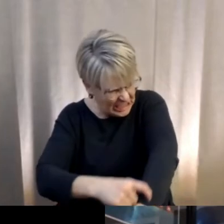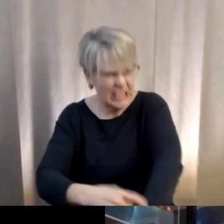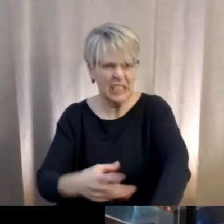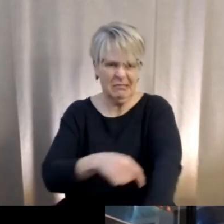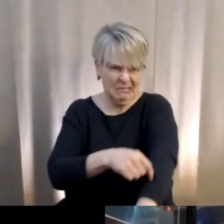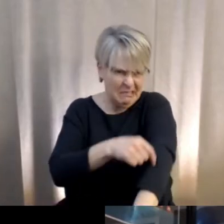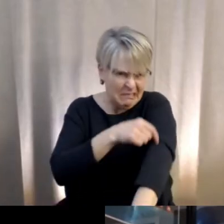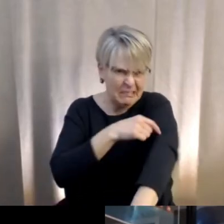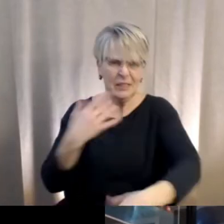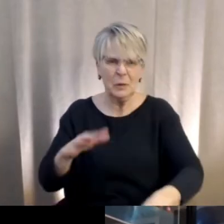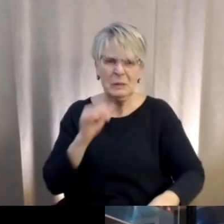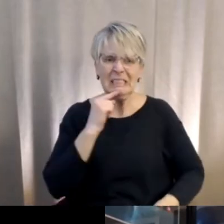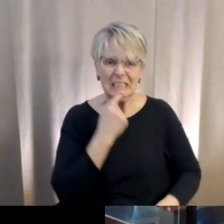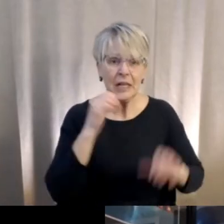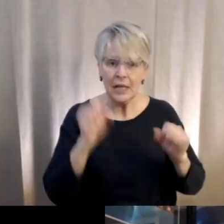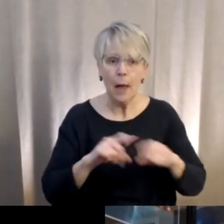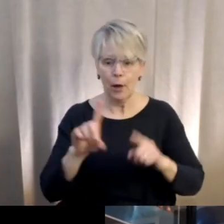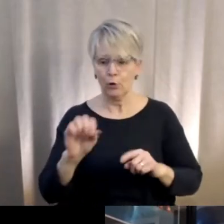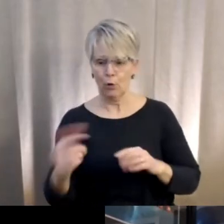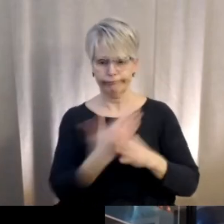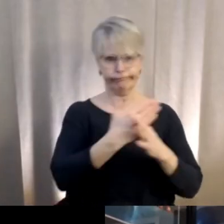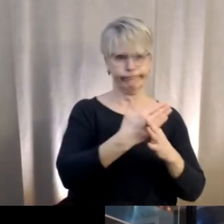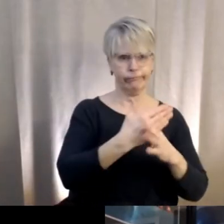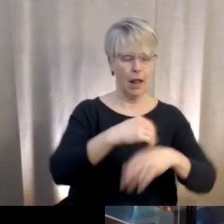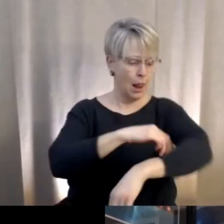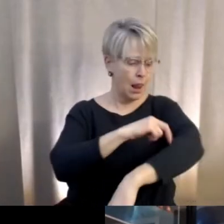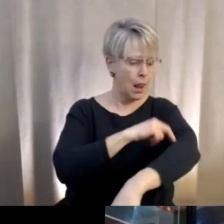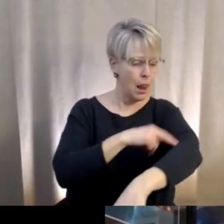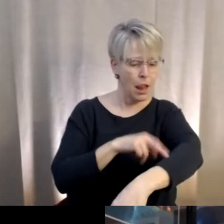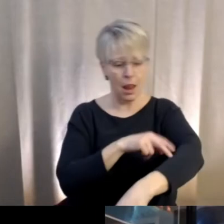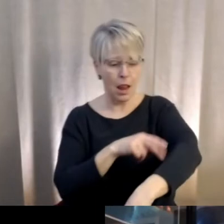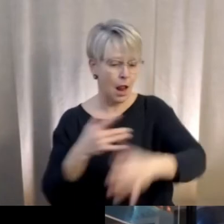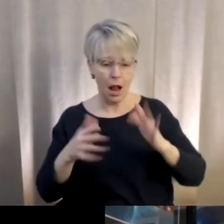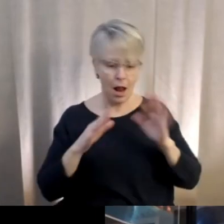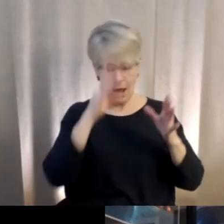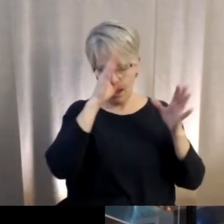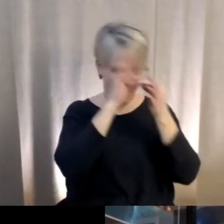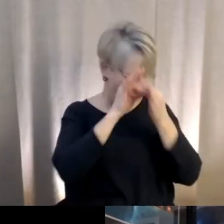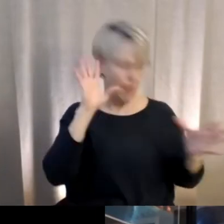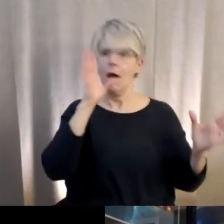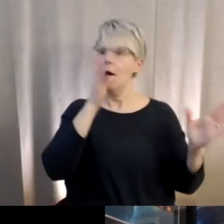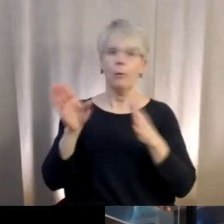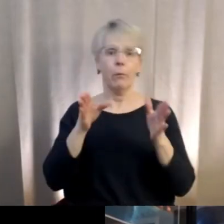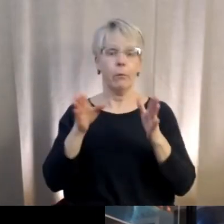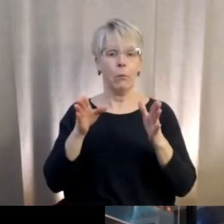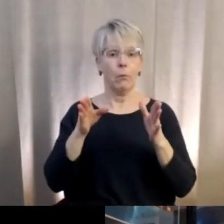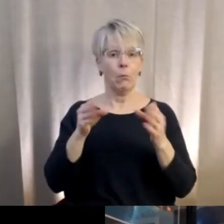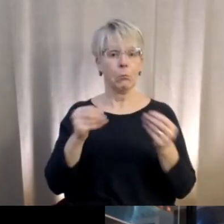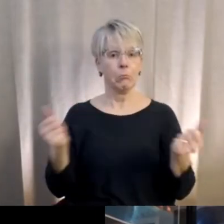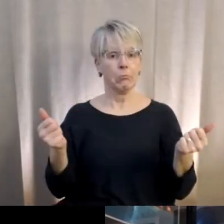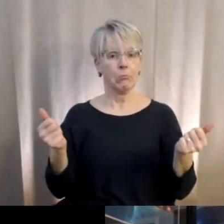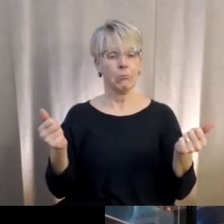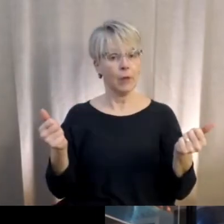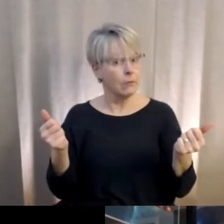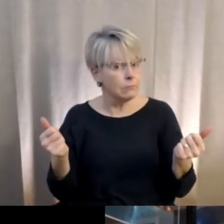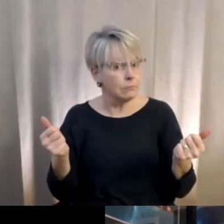lesions and so forth, instead of it being done in 30 seconds and totally flipping the script. And it's just spectacular and